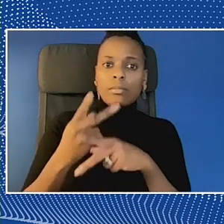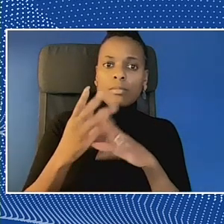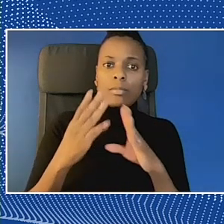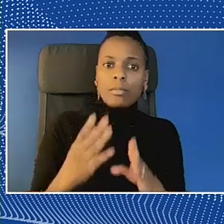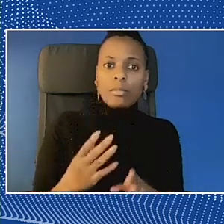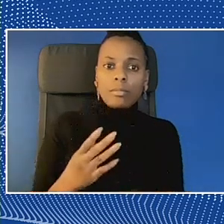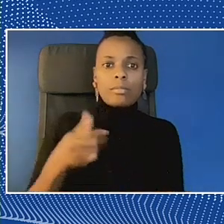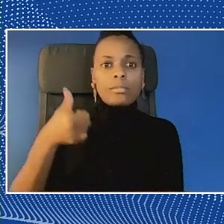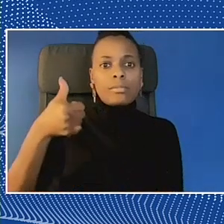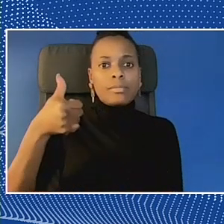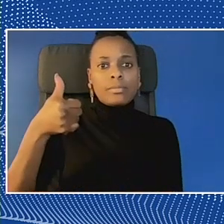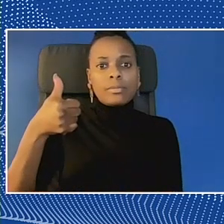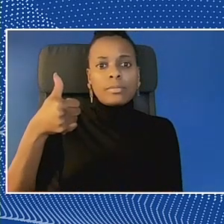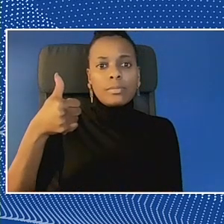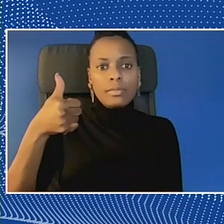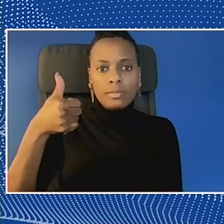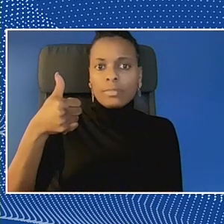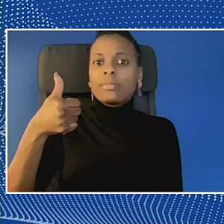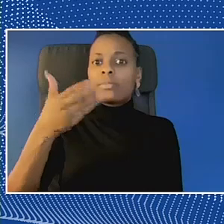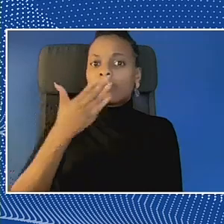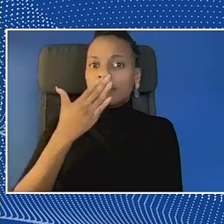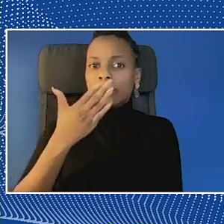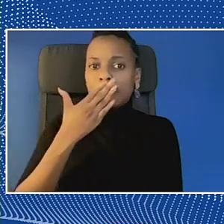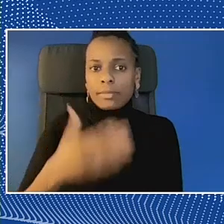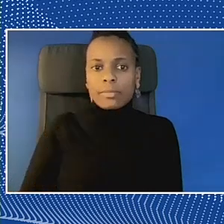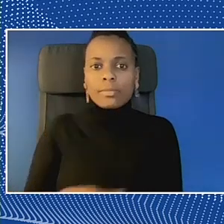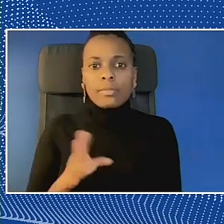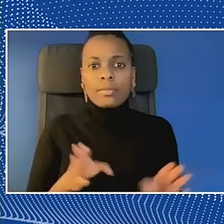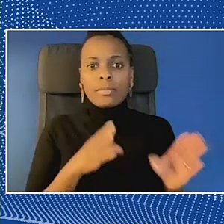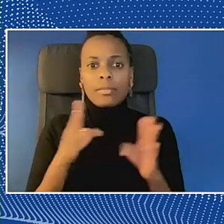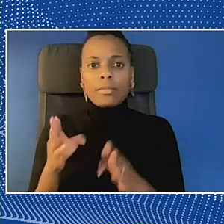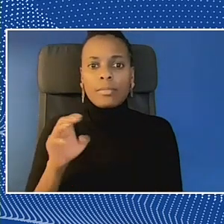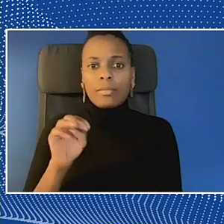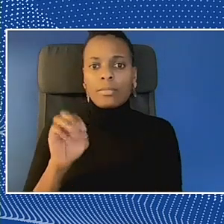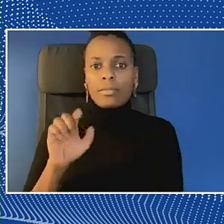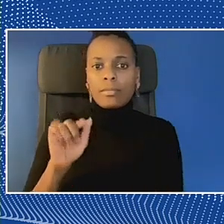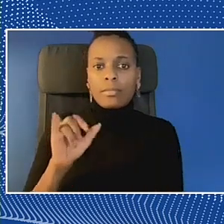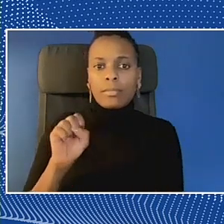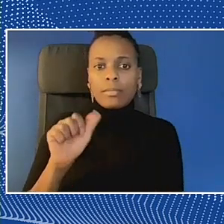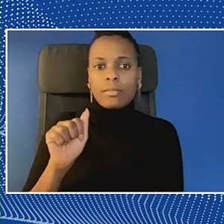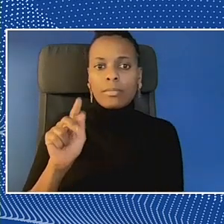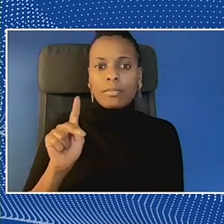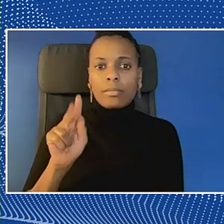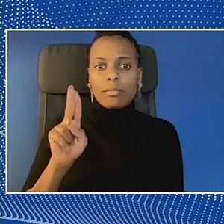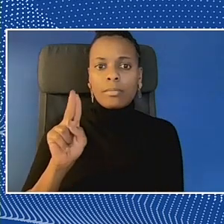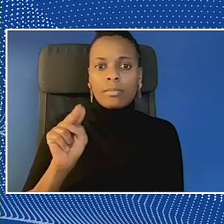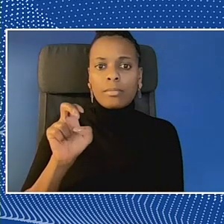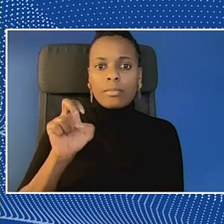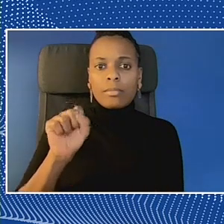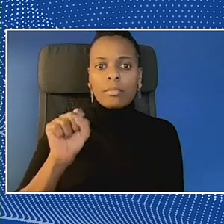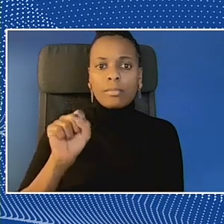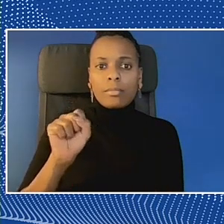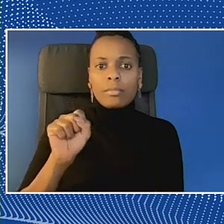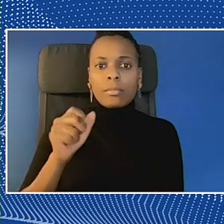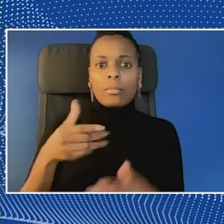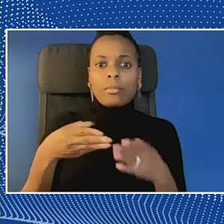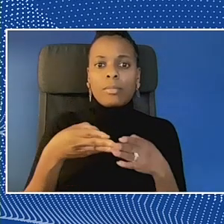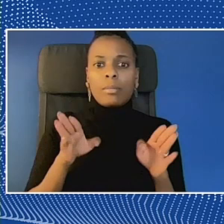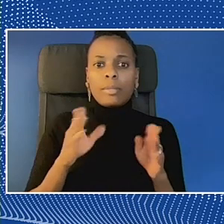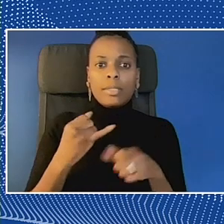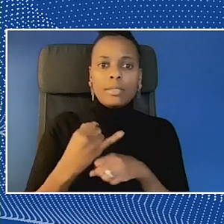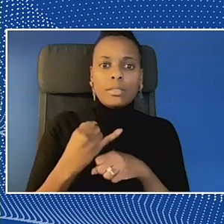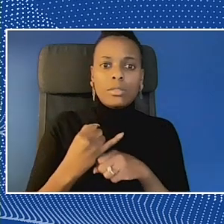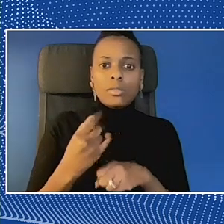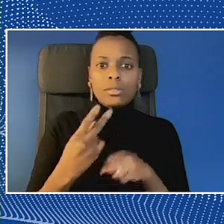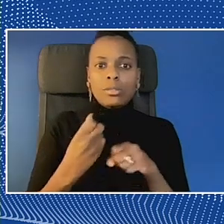up. It's a thumbs up. Thank you very much. Melissa Coons, public institutions, 2-year and